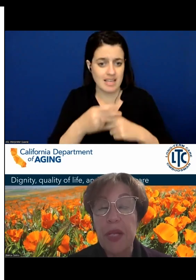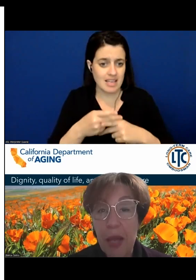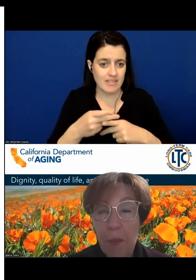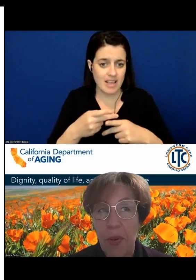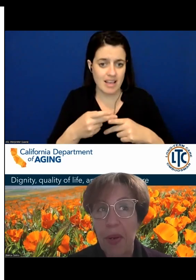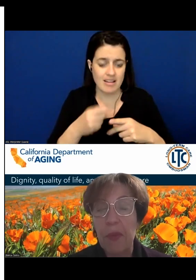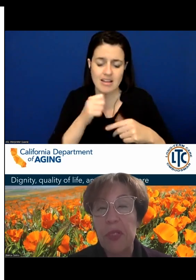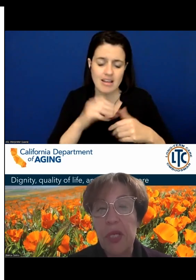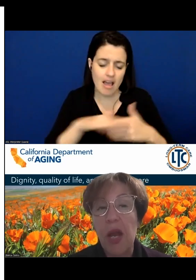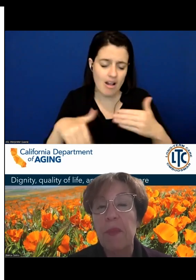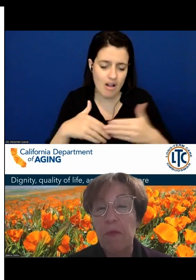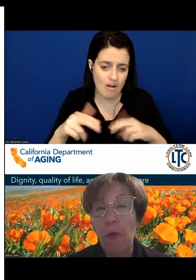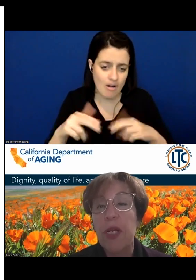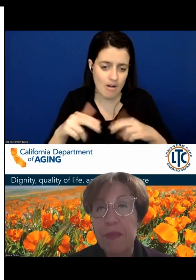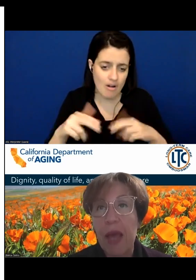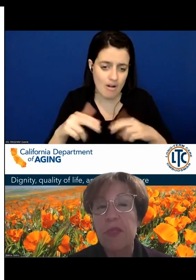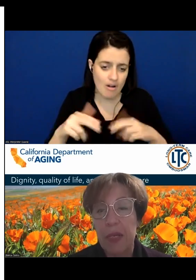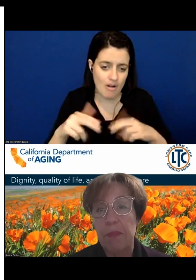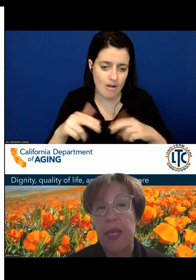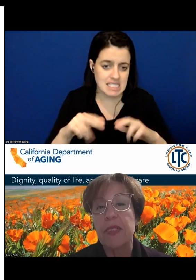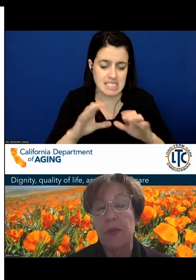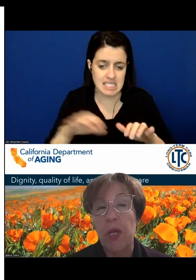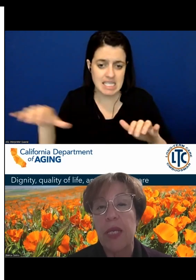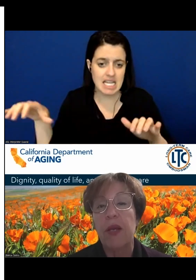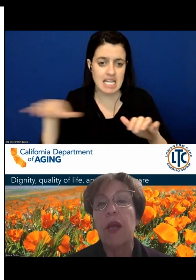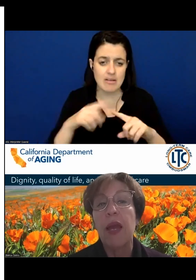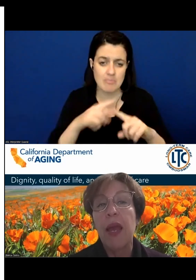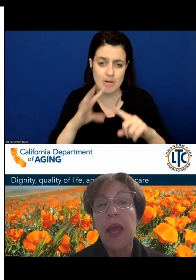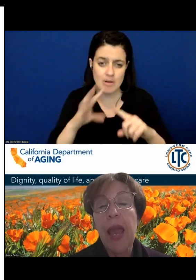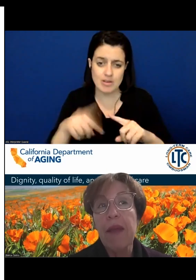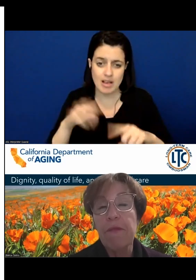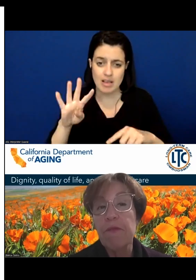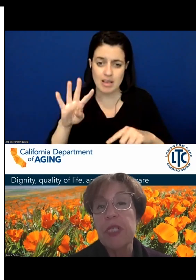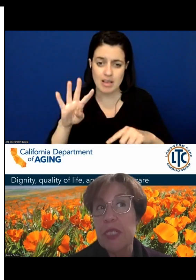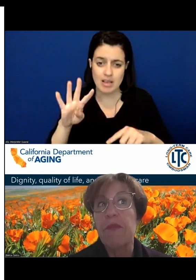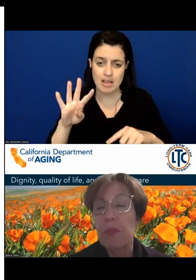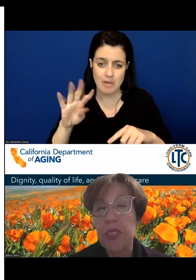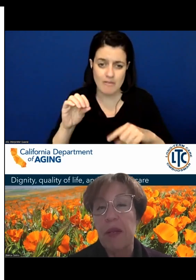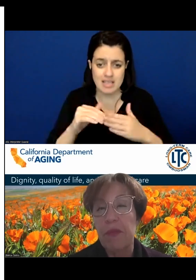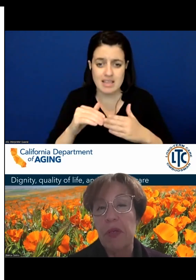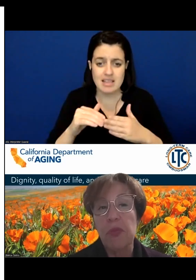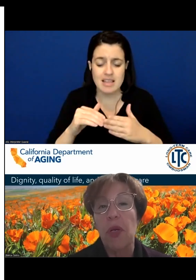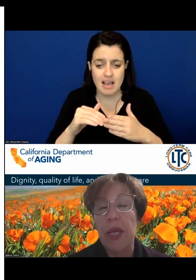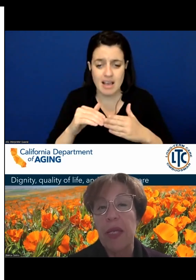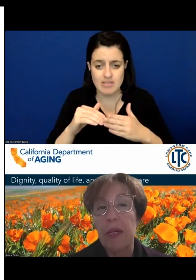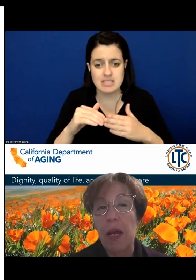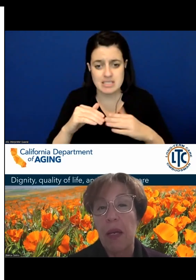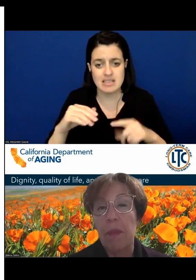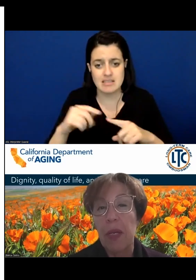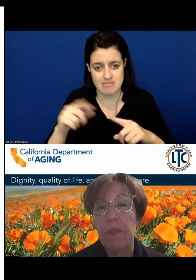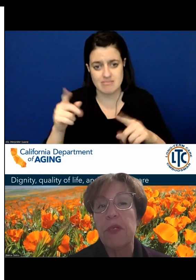but the number, I mean, when you're talking about 40,000 complaints in 1 year, and 57% of those were